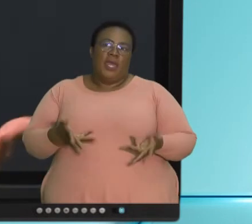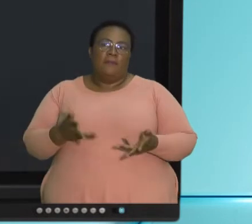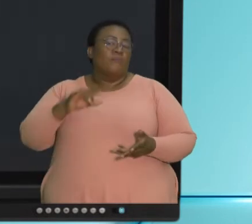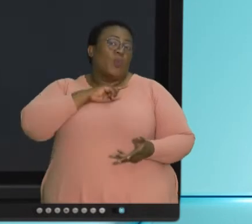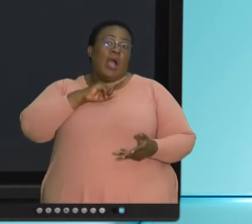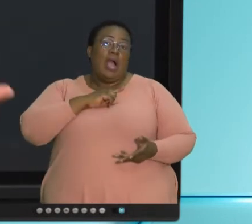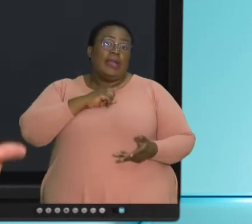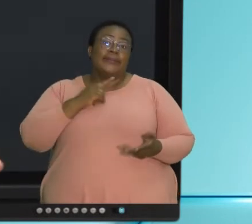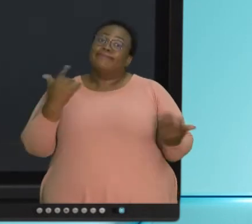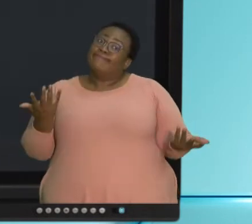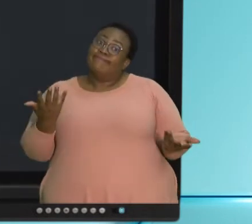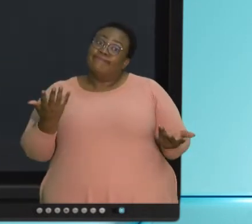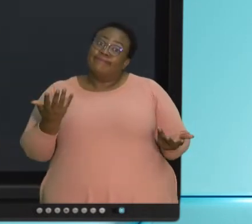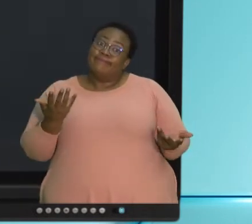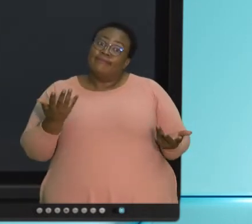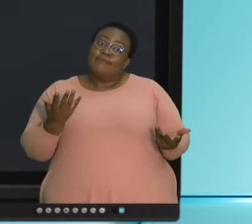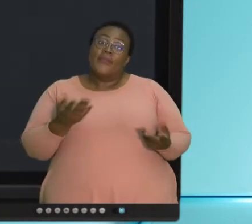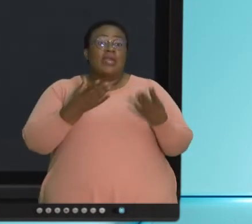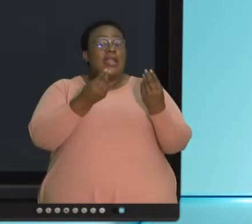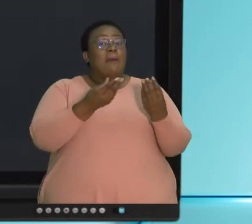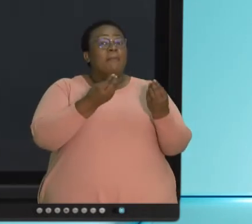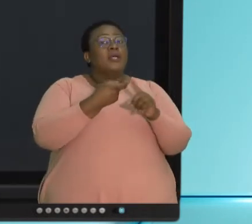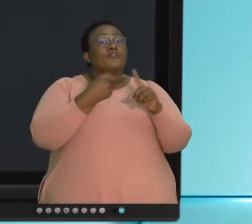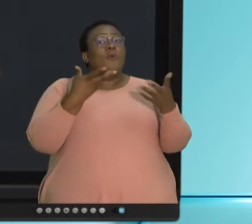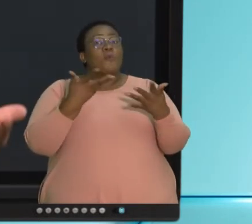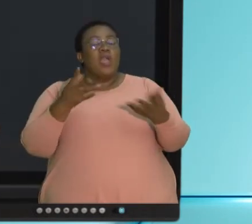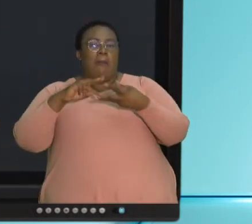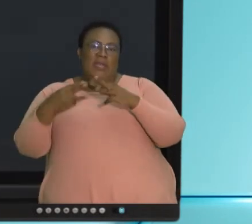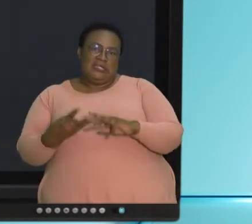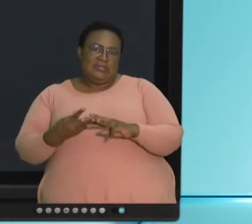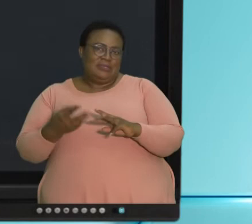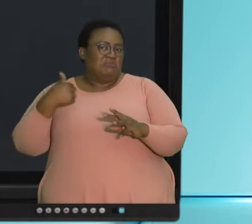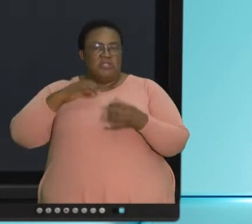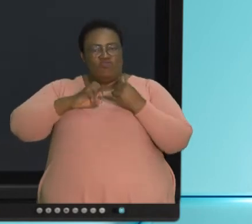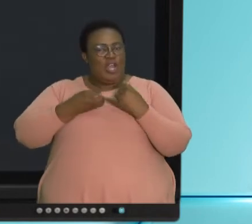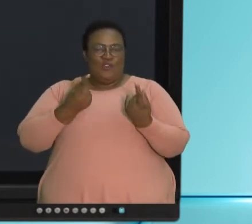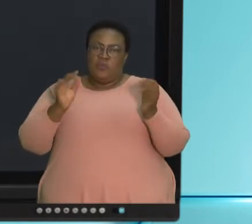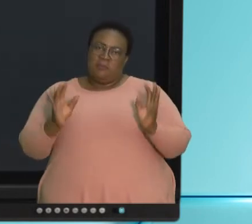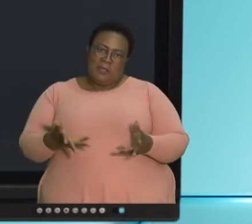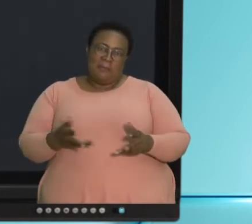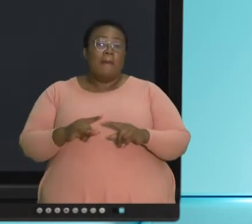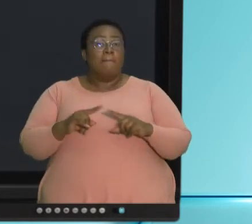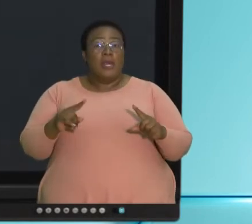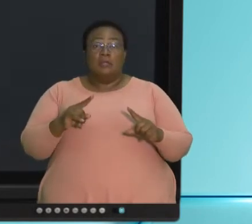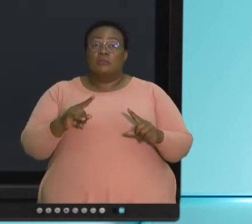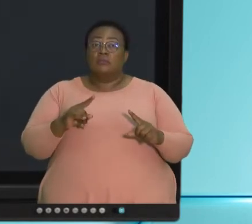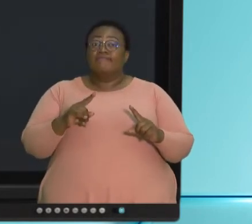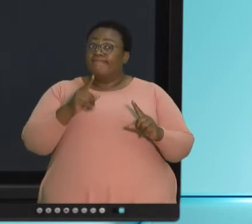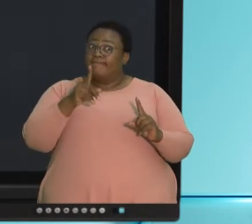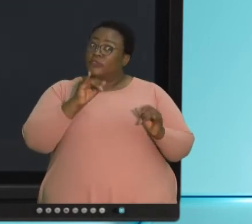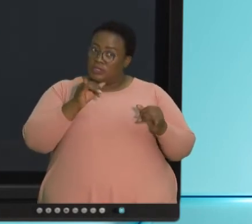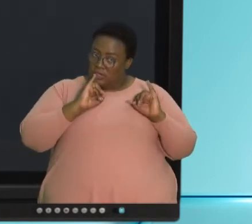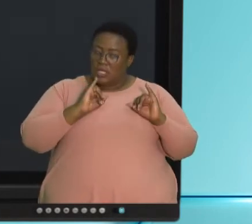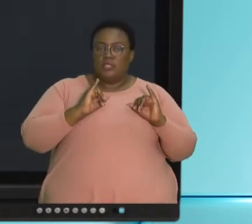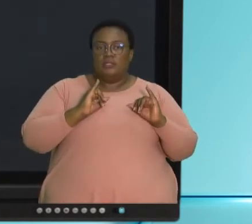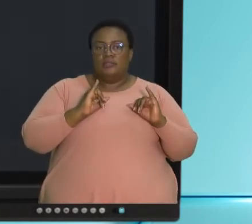all, numbers are ruled by mathematics. So that's all that I'm just trying to do. But really, on a serious note now, you need